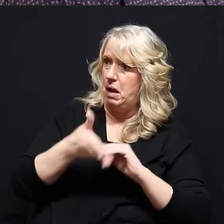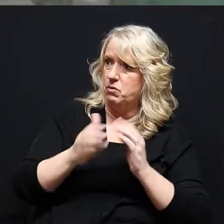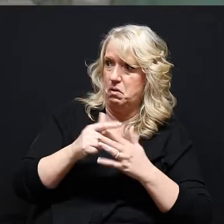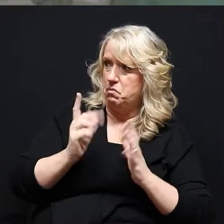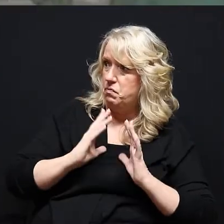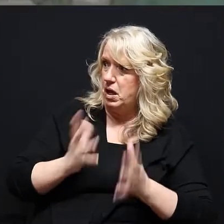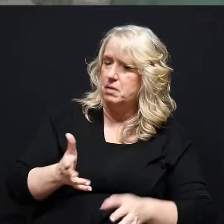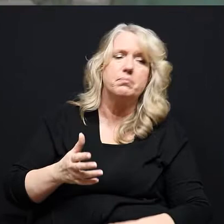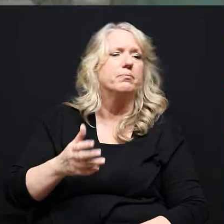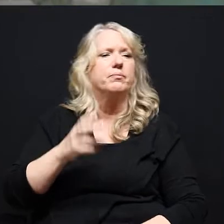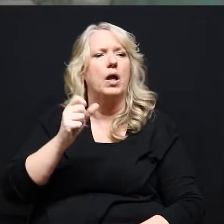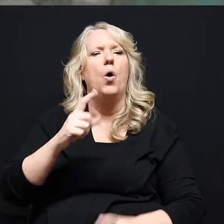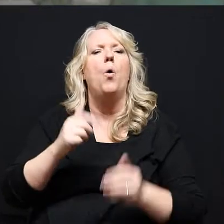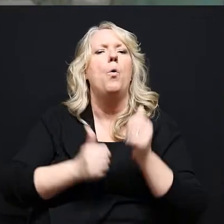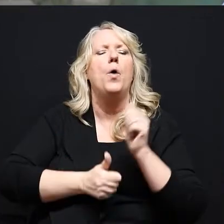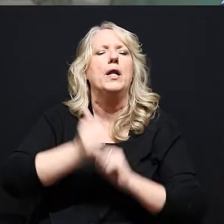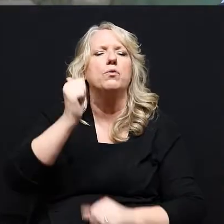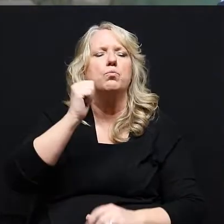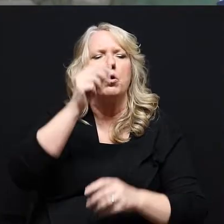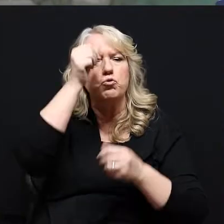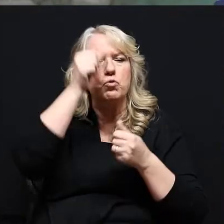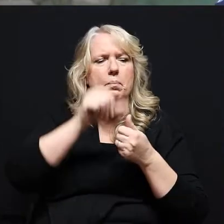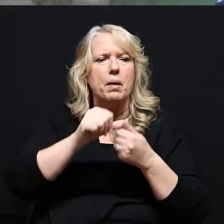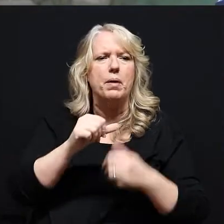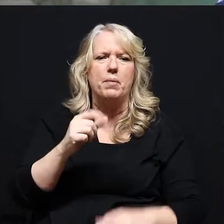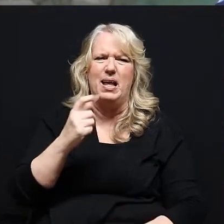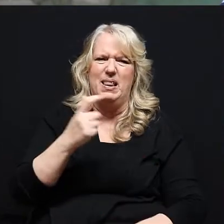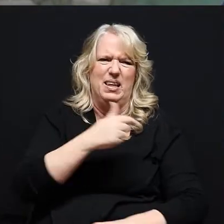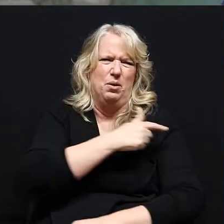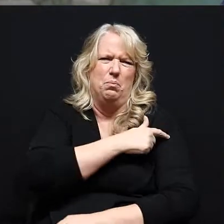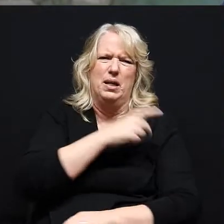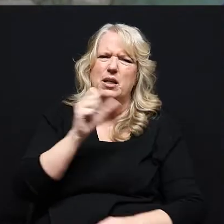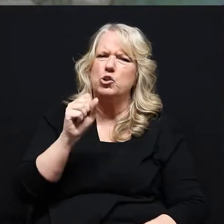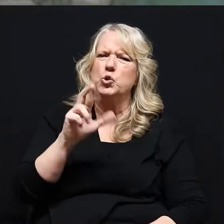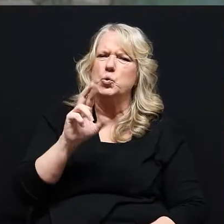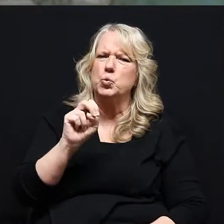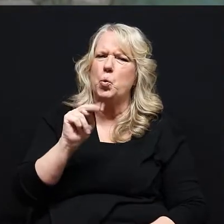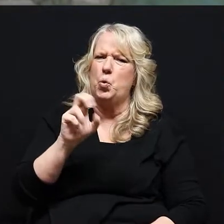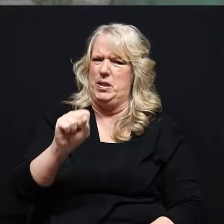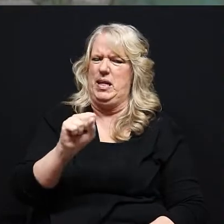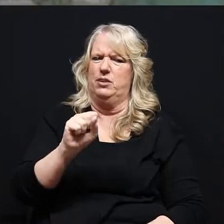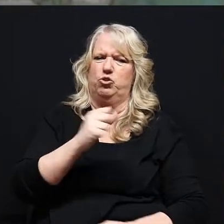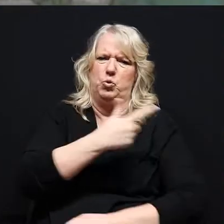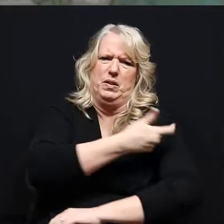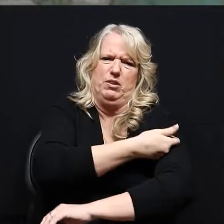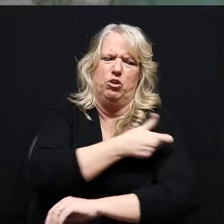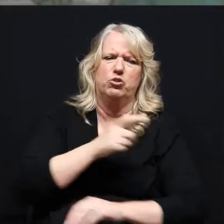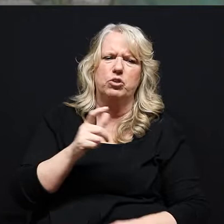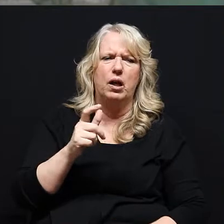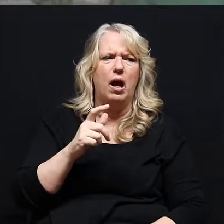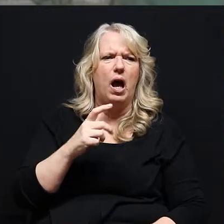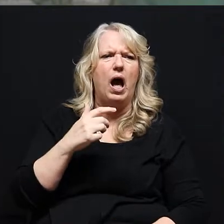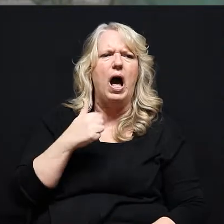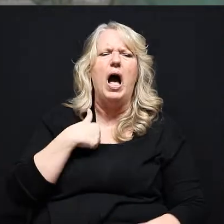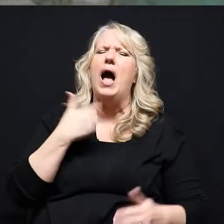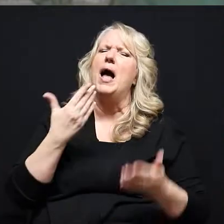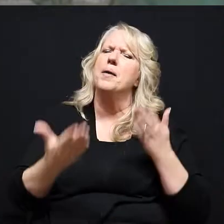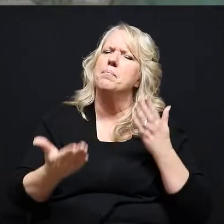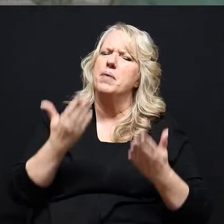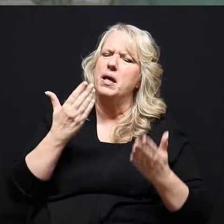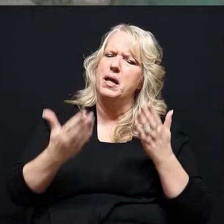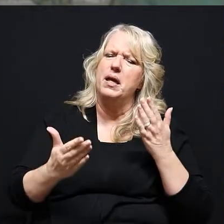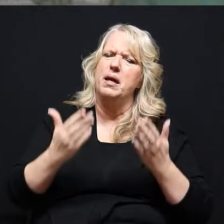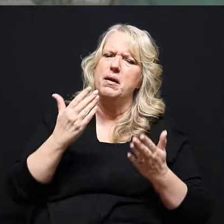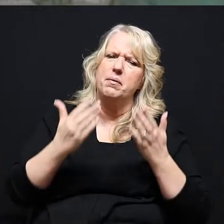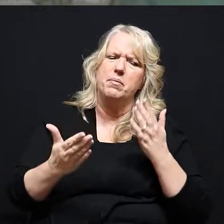Yes. The one I most remember was probably maybe a little bit of soreness in the injection area. I may have also had